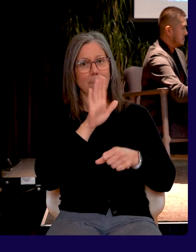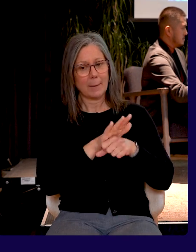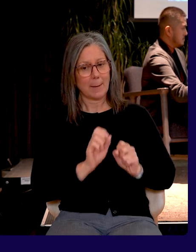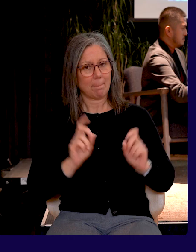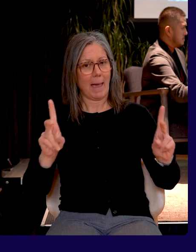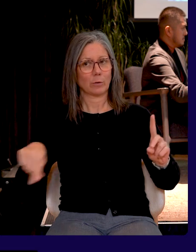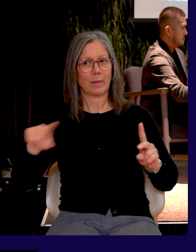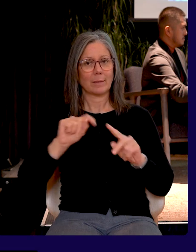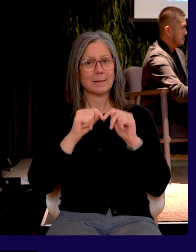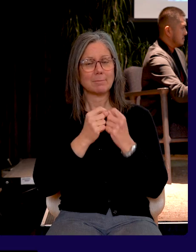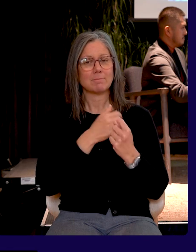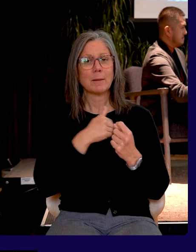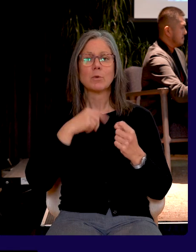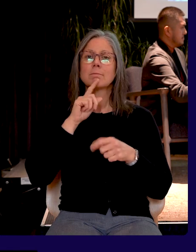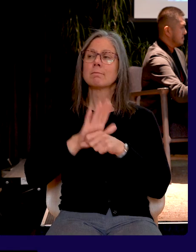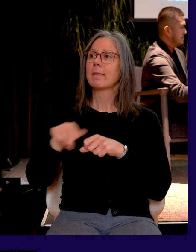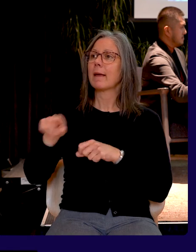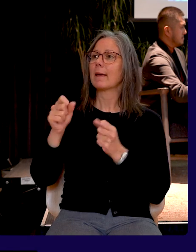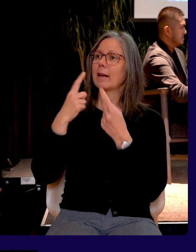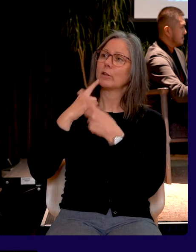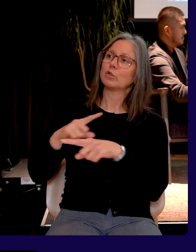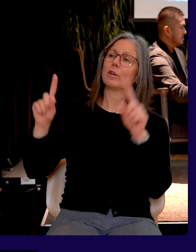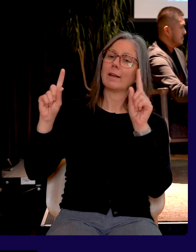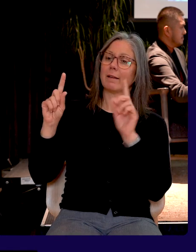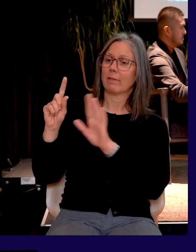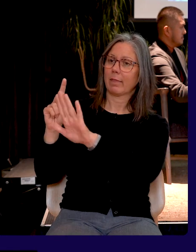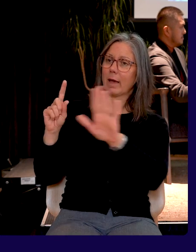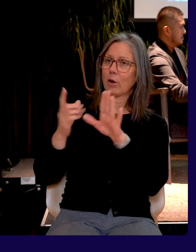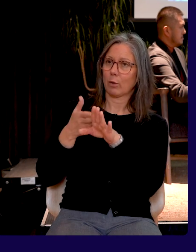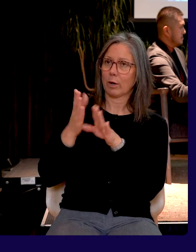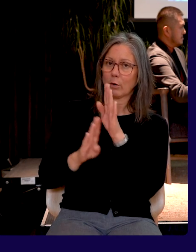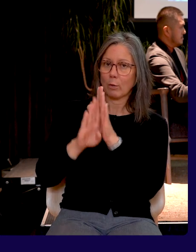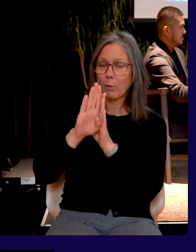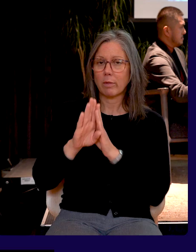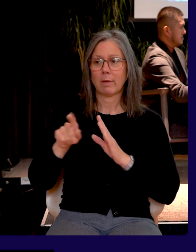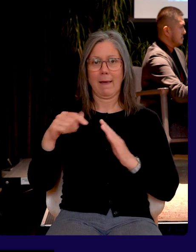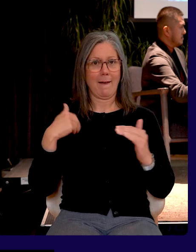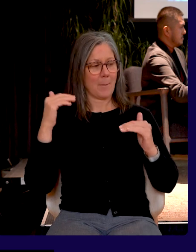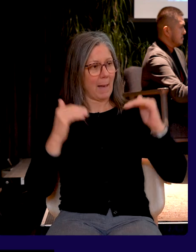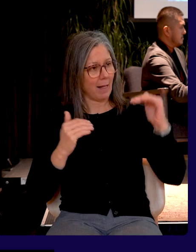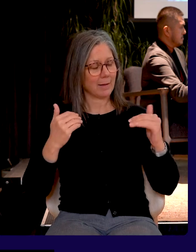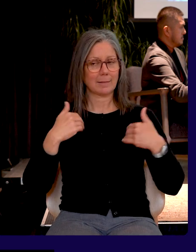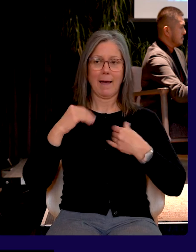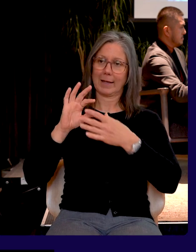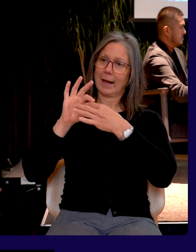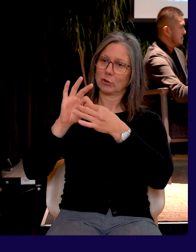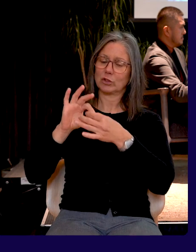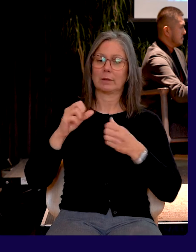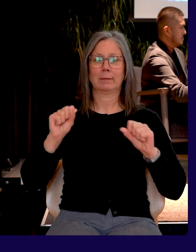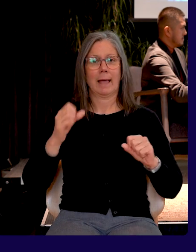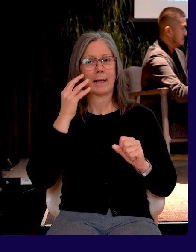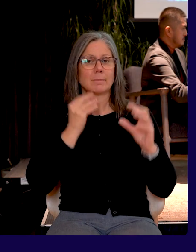to our team members, making sure that they can achieve, career growth, that they're balanced, that they've got connection, that they can